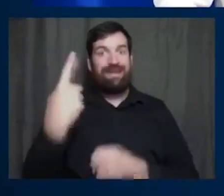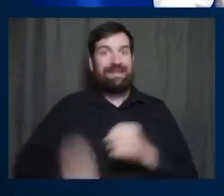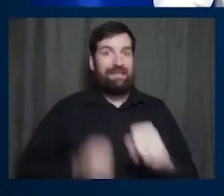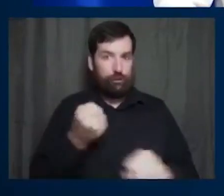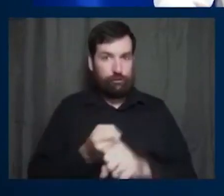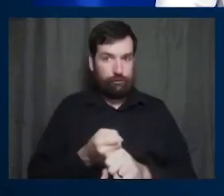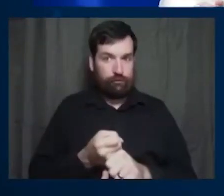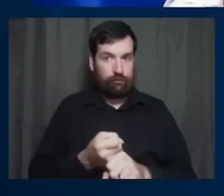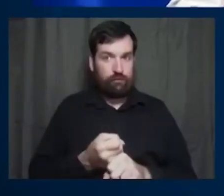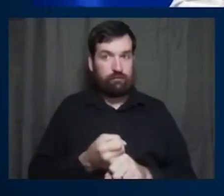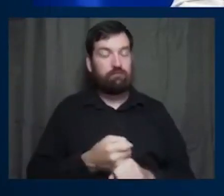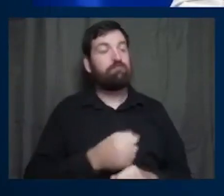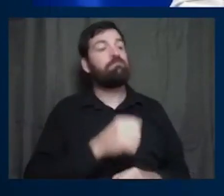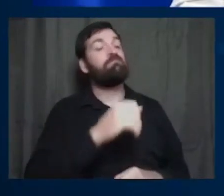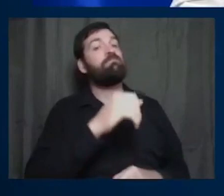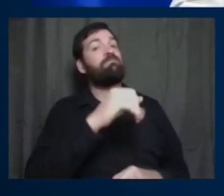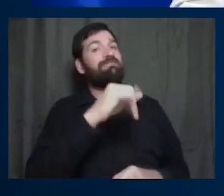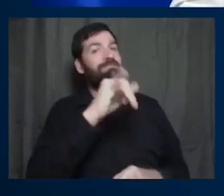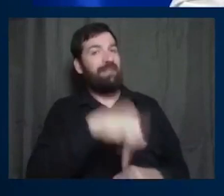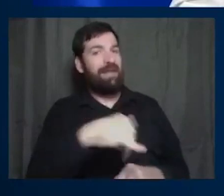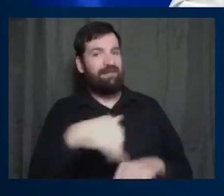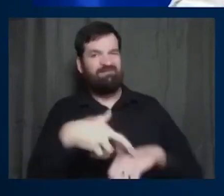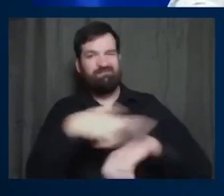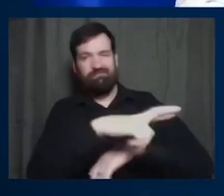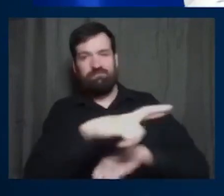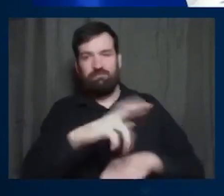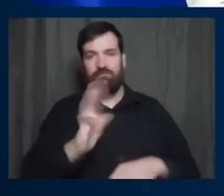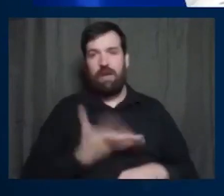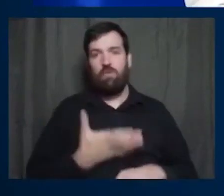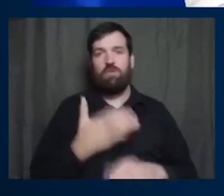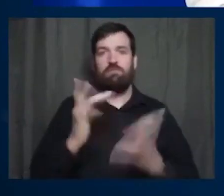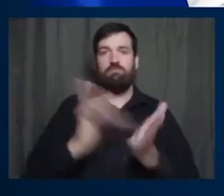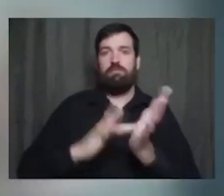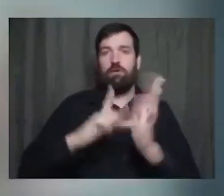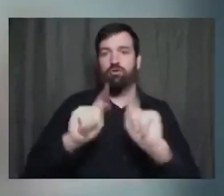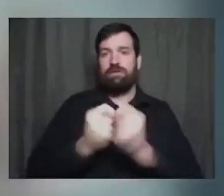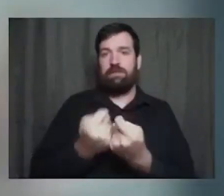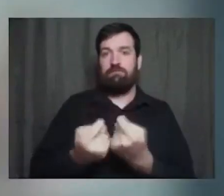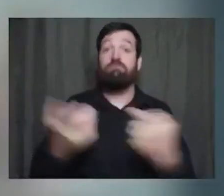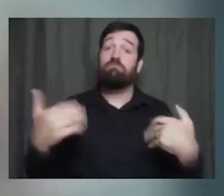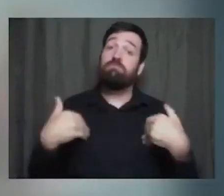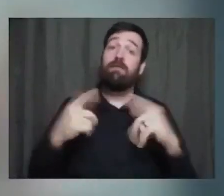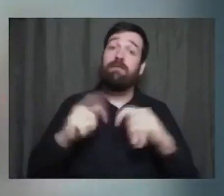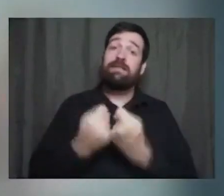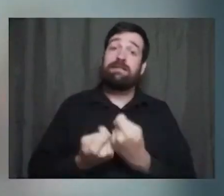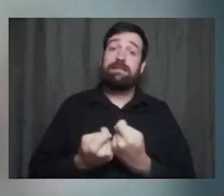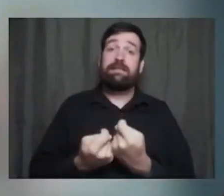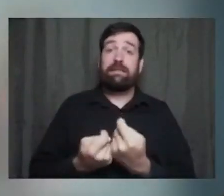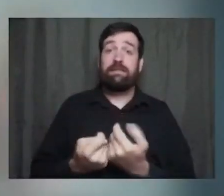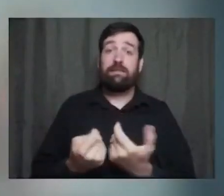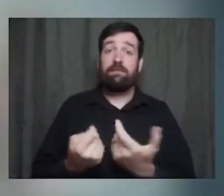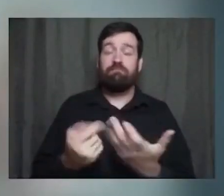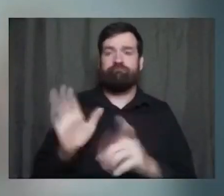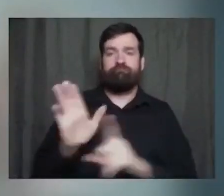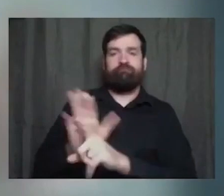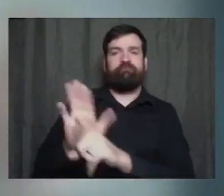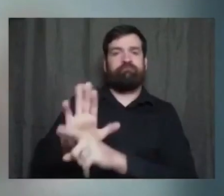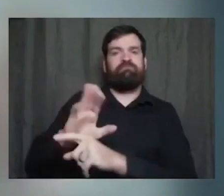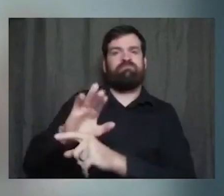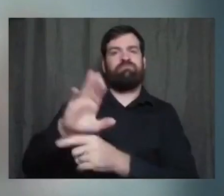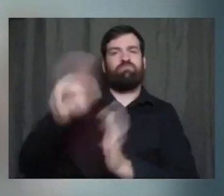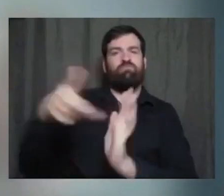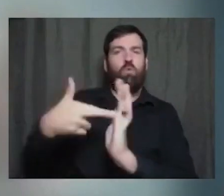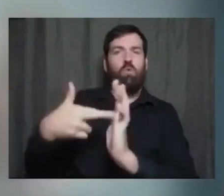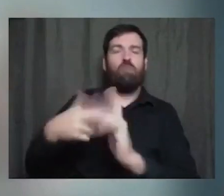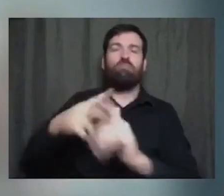So for that, I would defer to our medical team. We have a team on standby to answer questions specific to medicines like